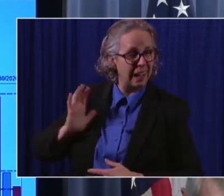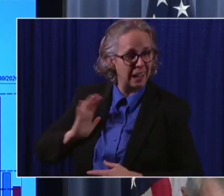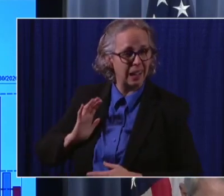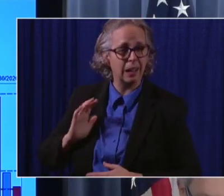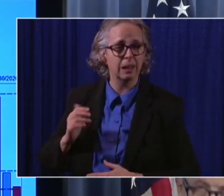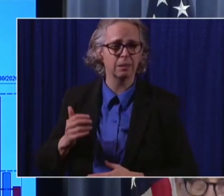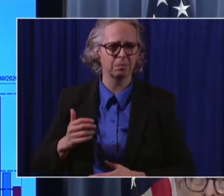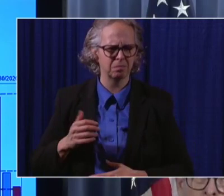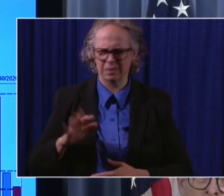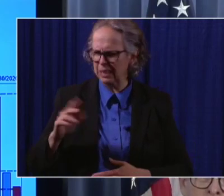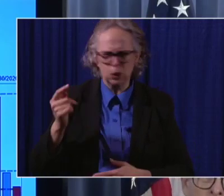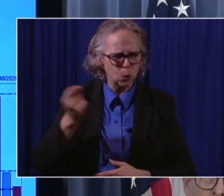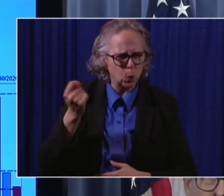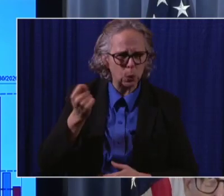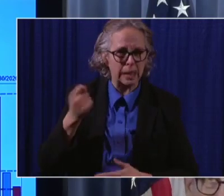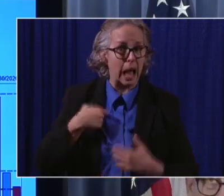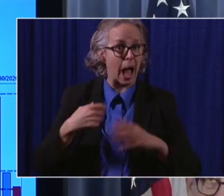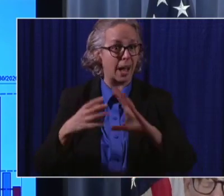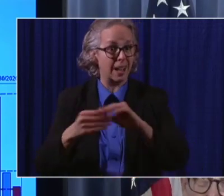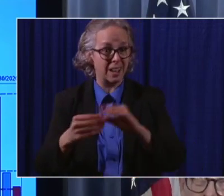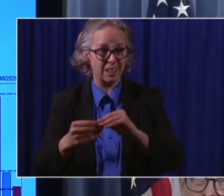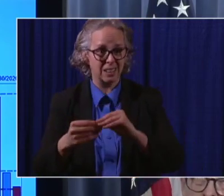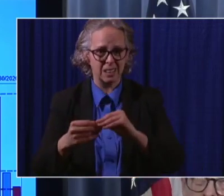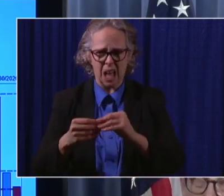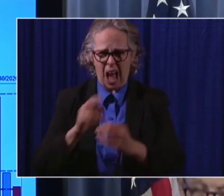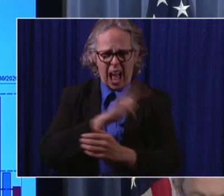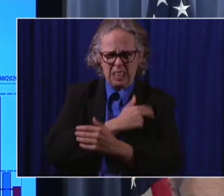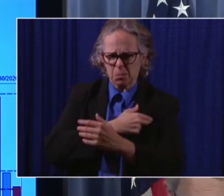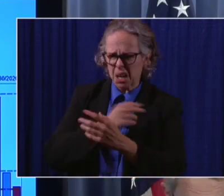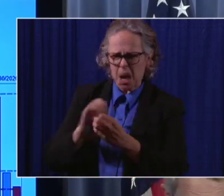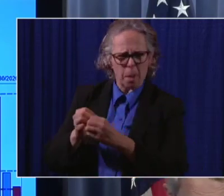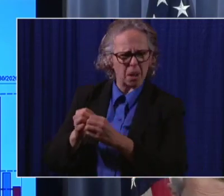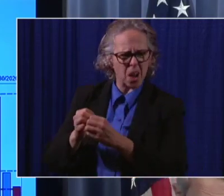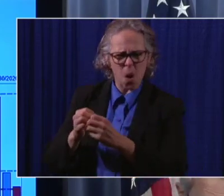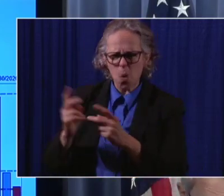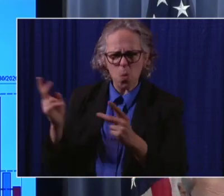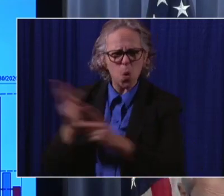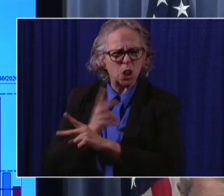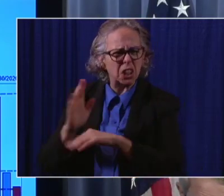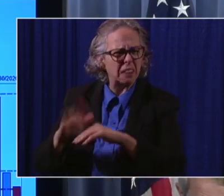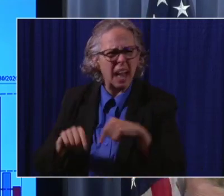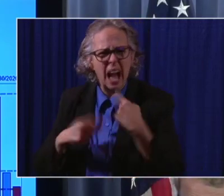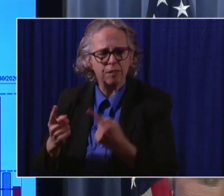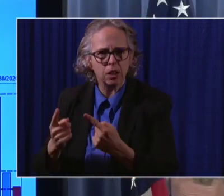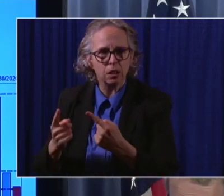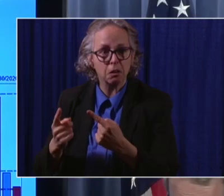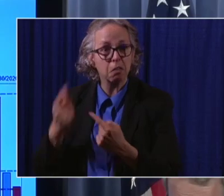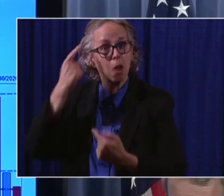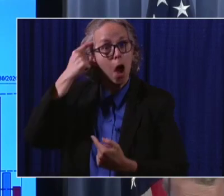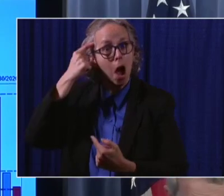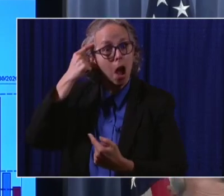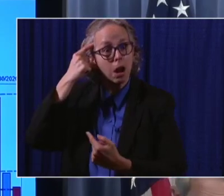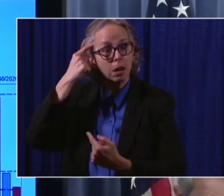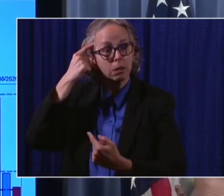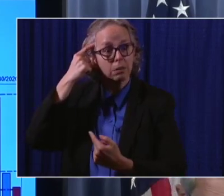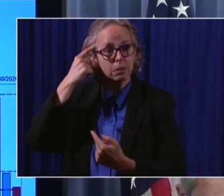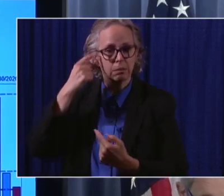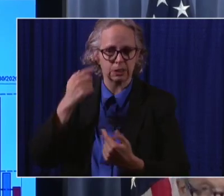had the highest number of people in the hospital that we've ever had from COVID. So those are not